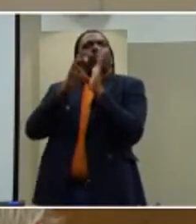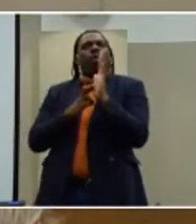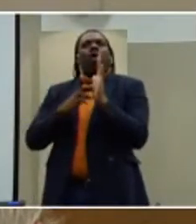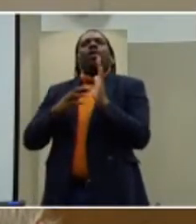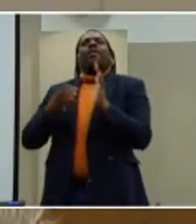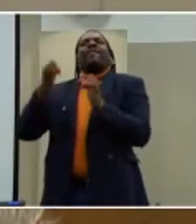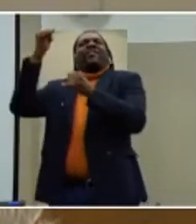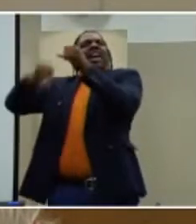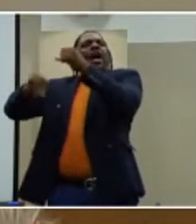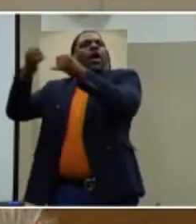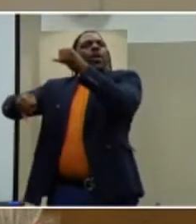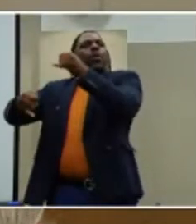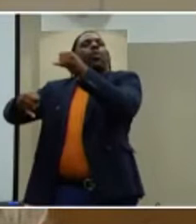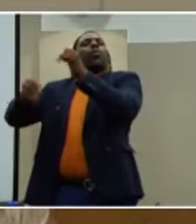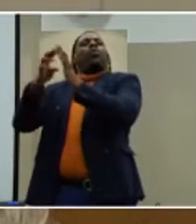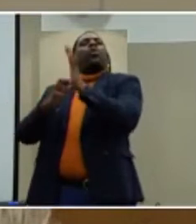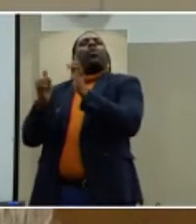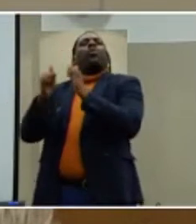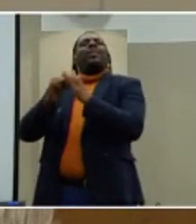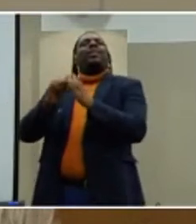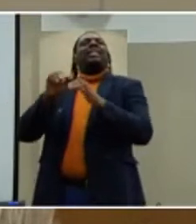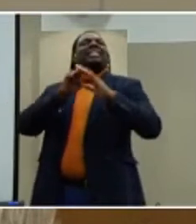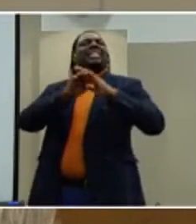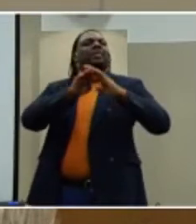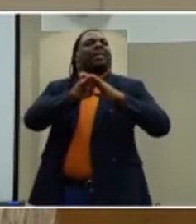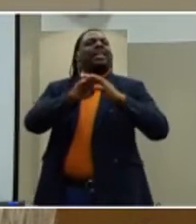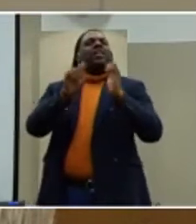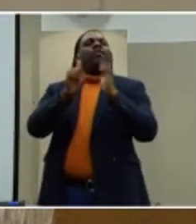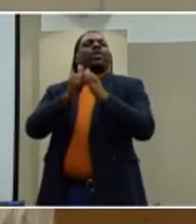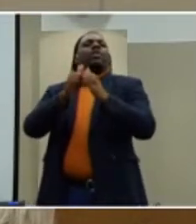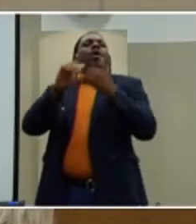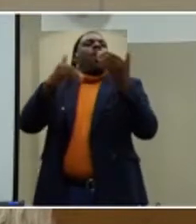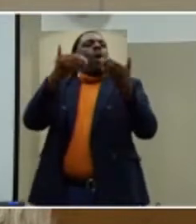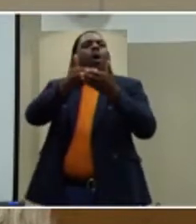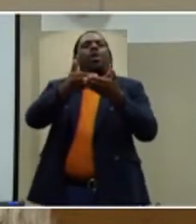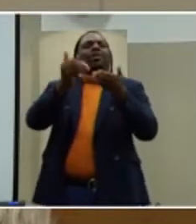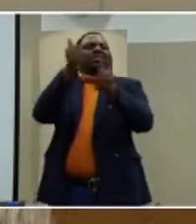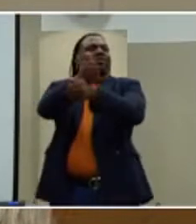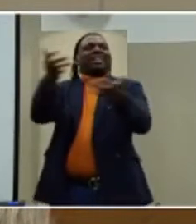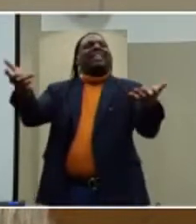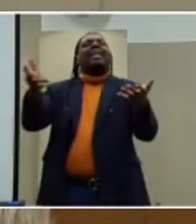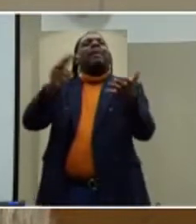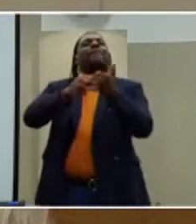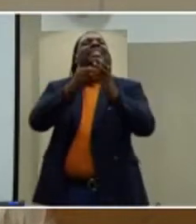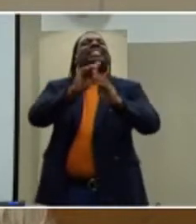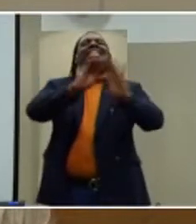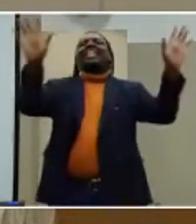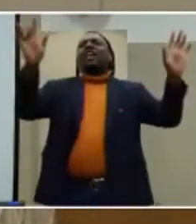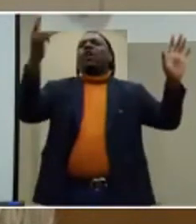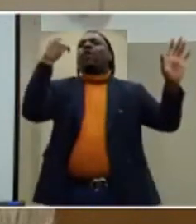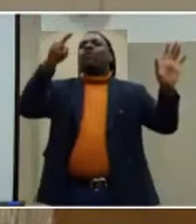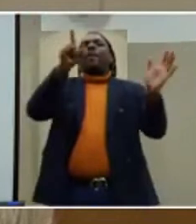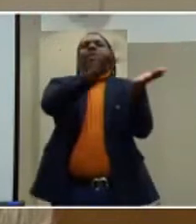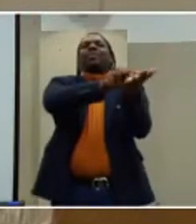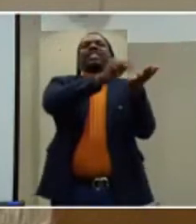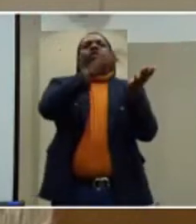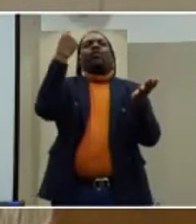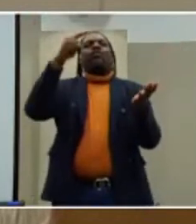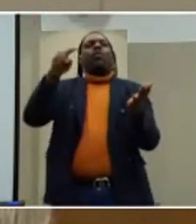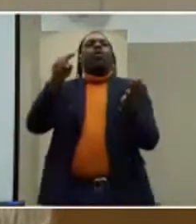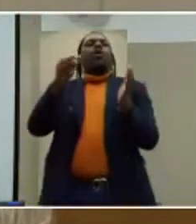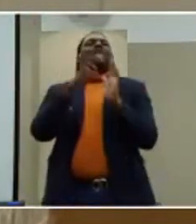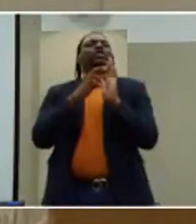final rule on the accessibility of pedestrian facilities and public rights-of-way has been cleared for publication in the Federal